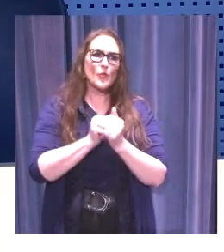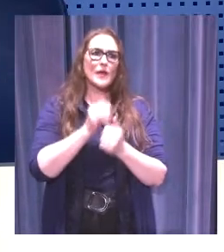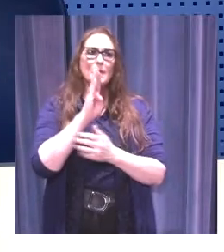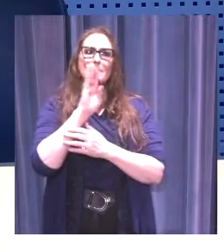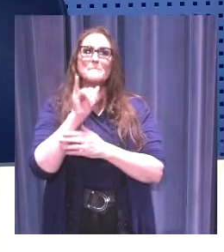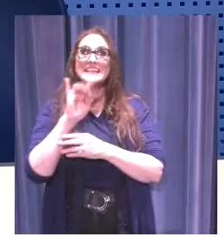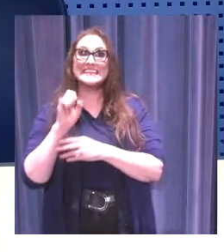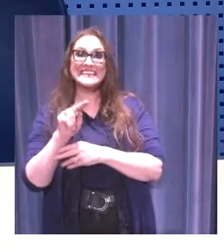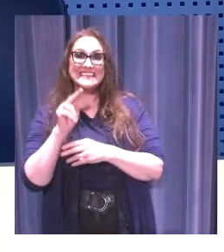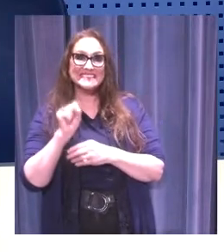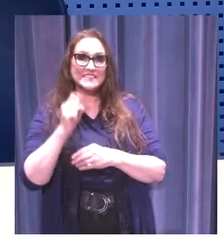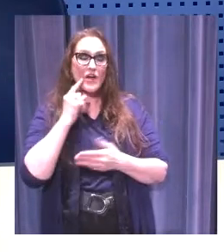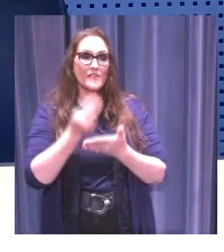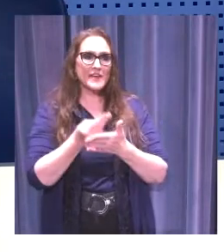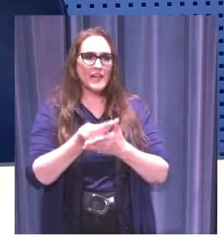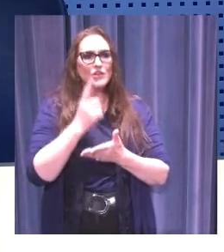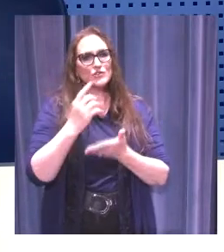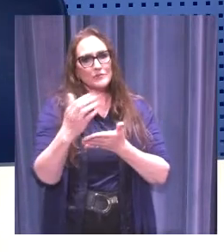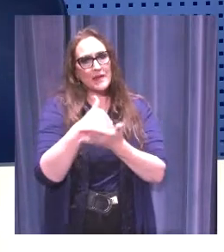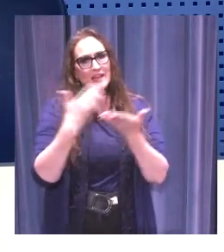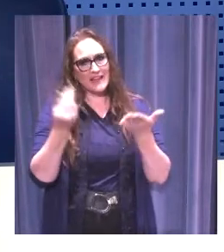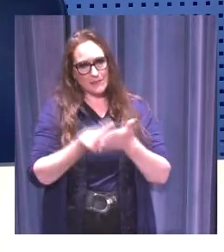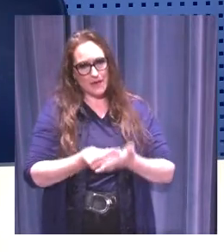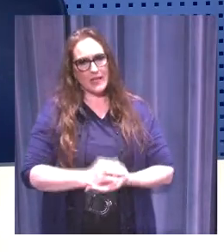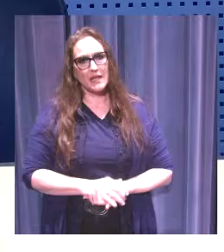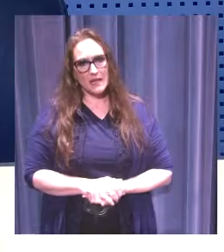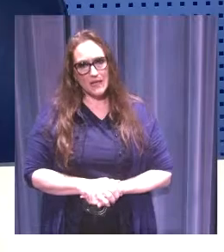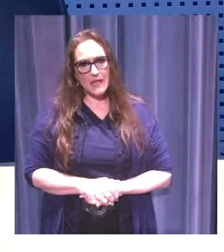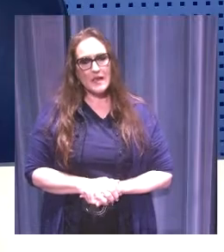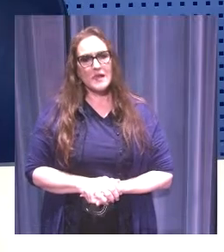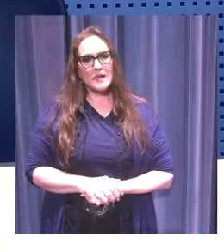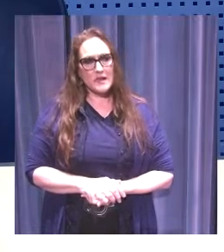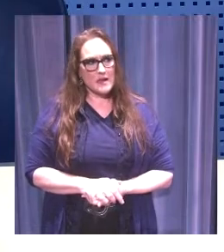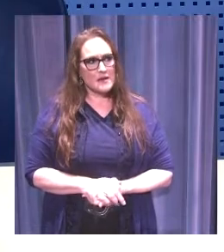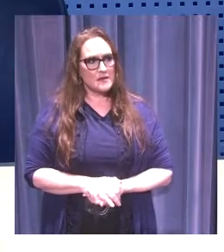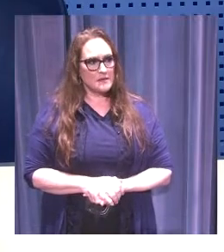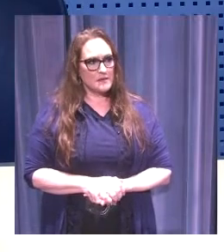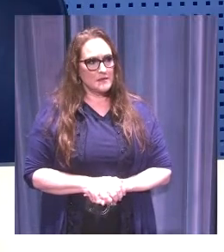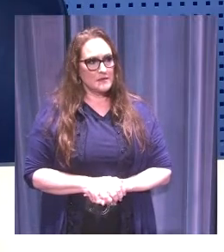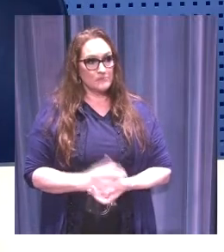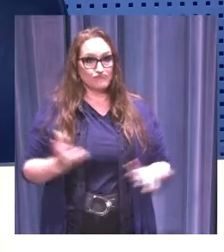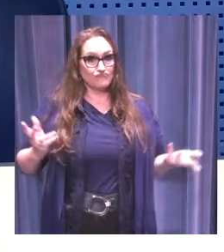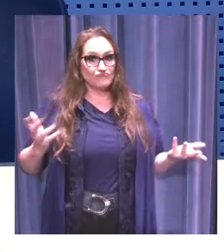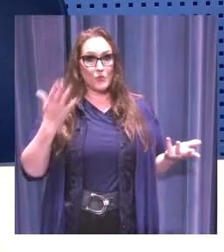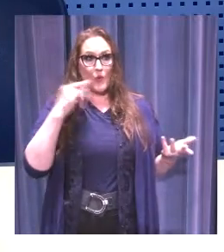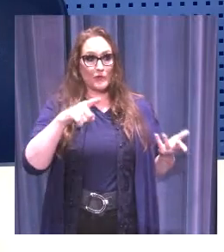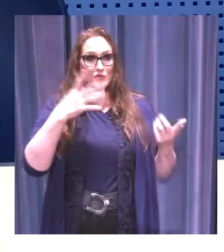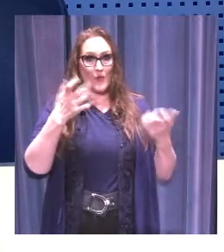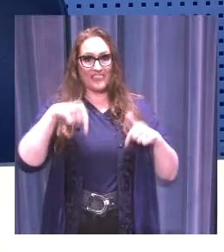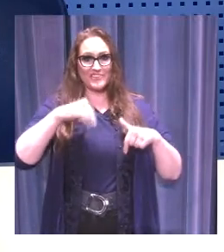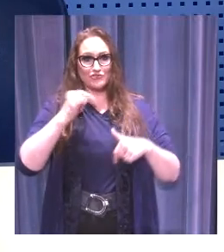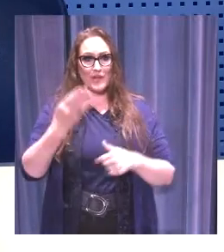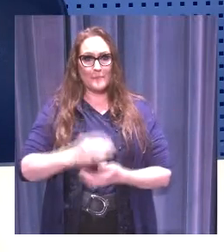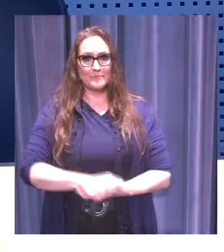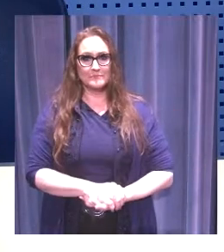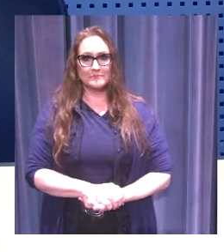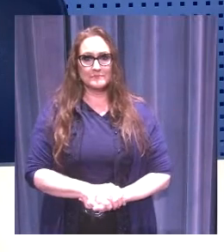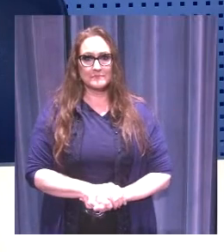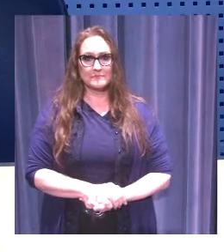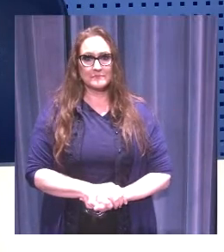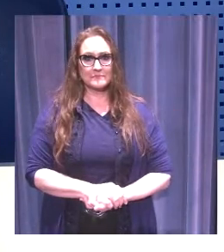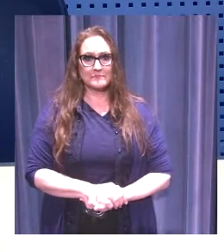dollars, you're making a lot of money. So why would you want this job?